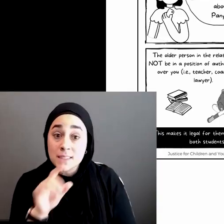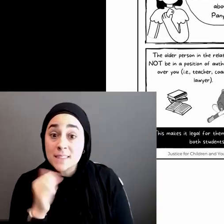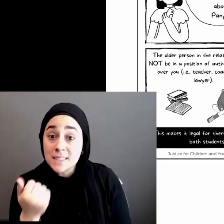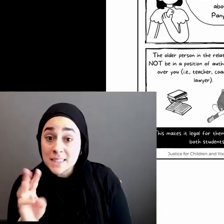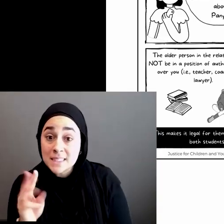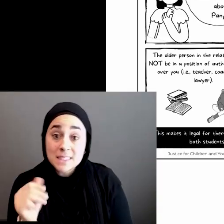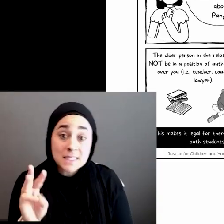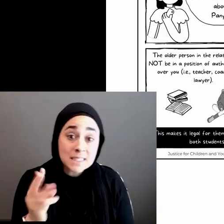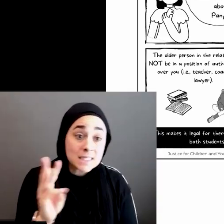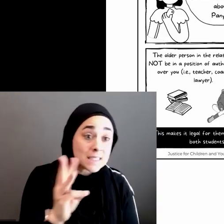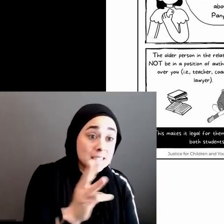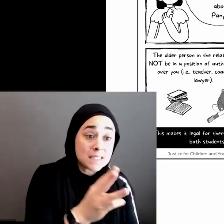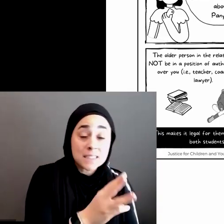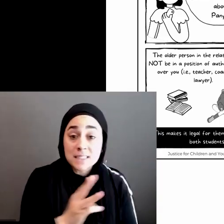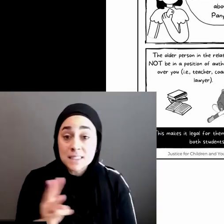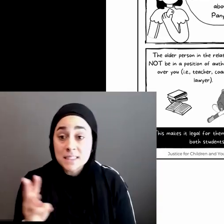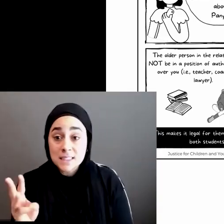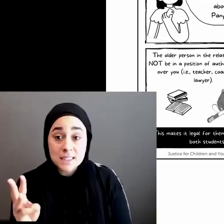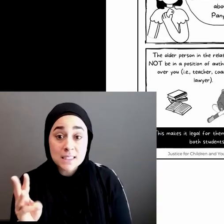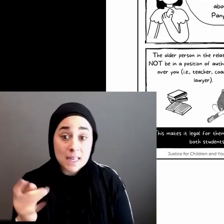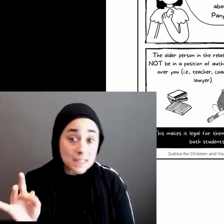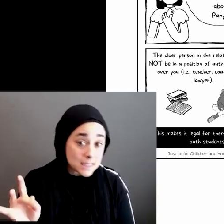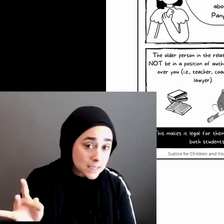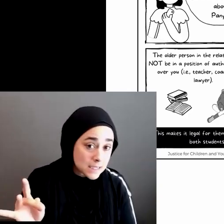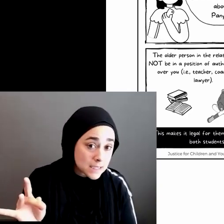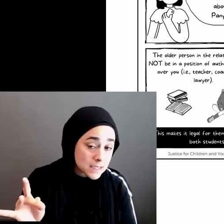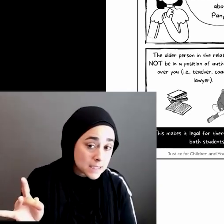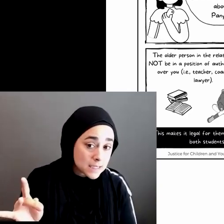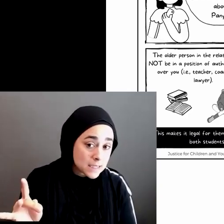16, 16, 16, 18?